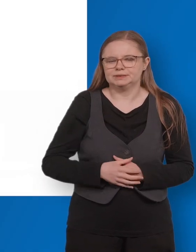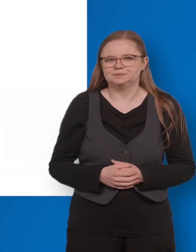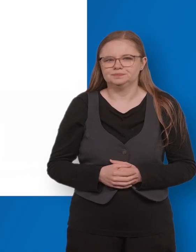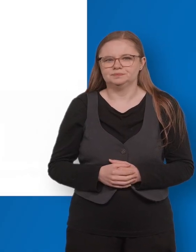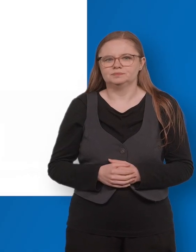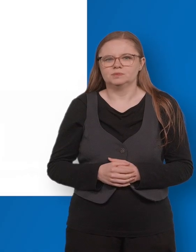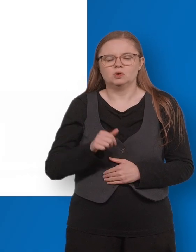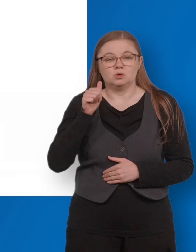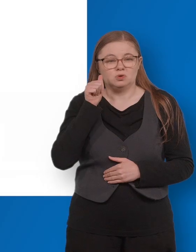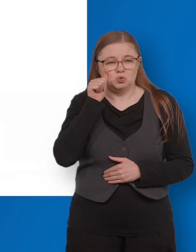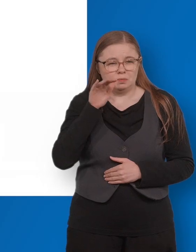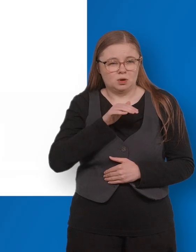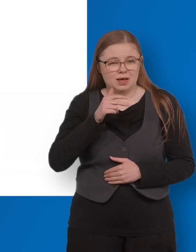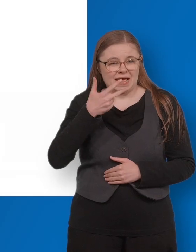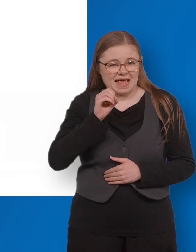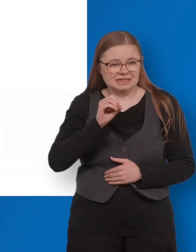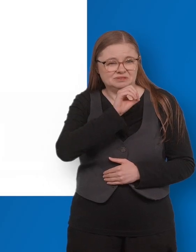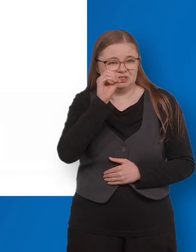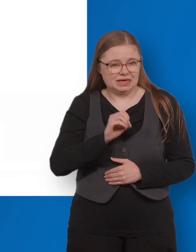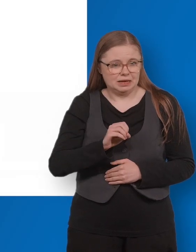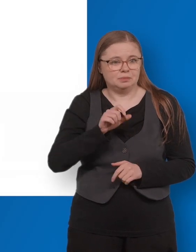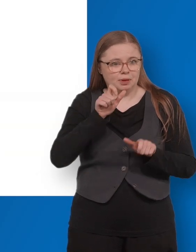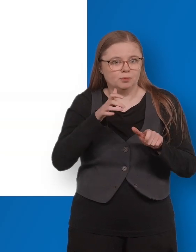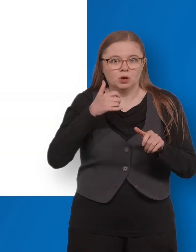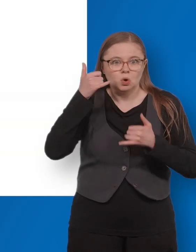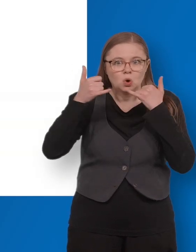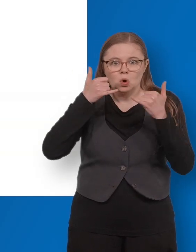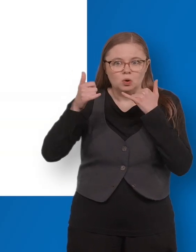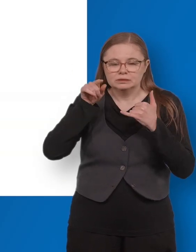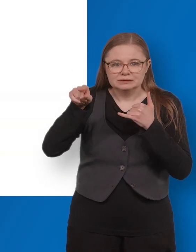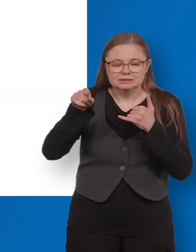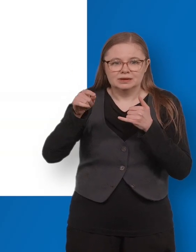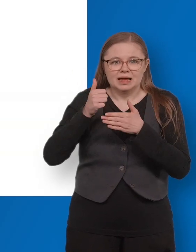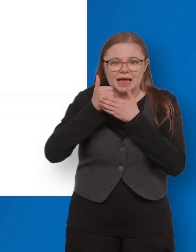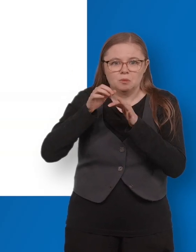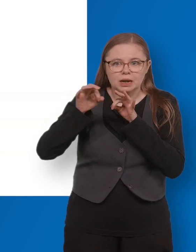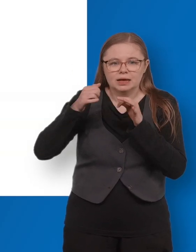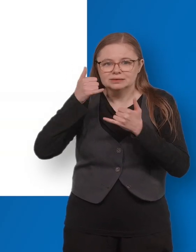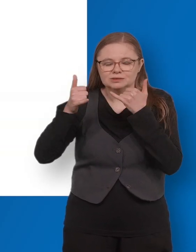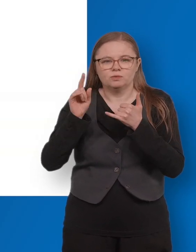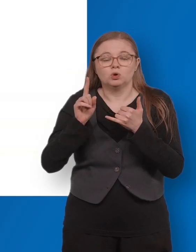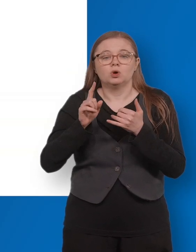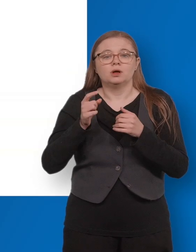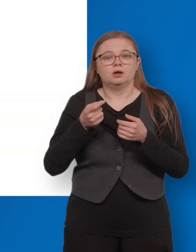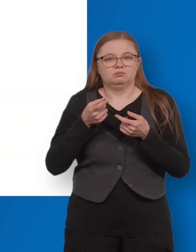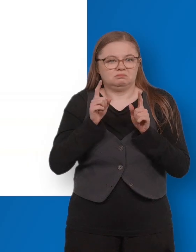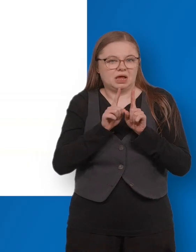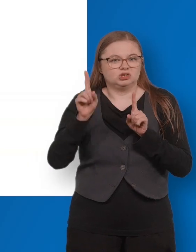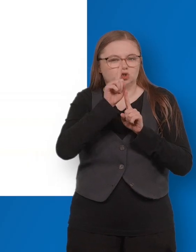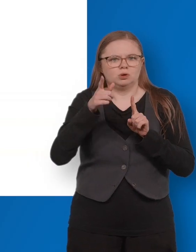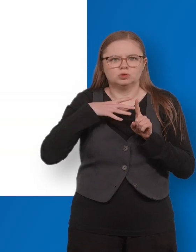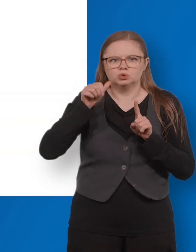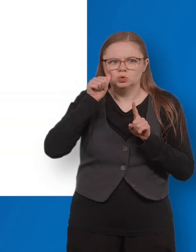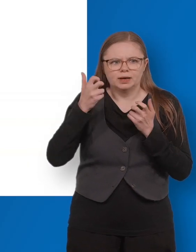to their helplines are line managers who want to know about neuro-inclusion, neurodivergent workers who feel that they're not being